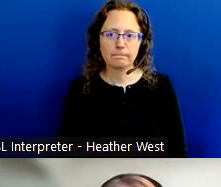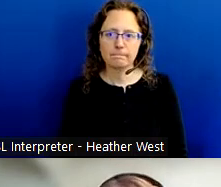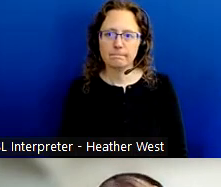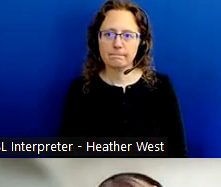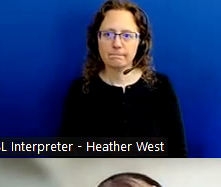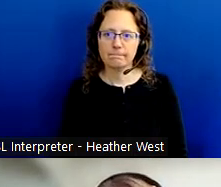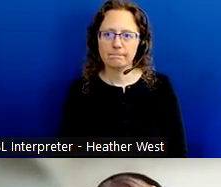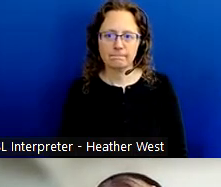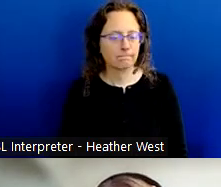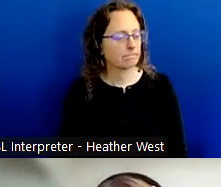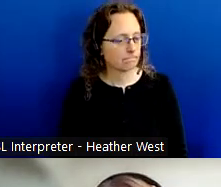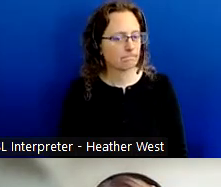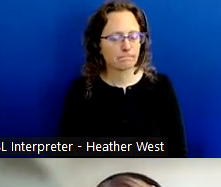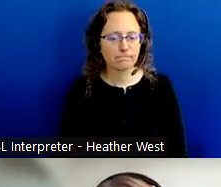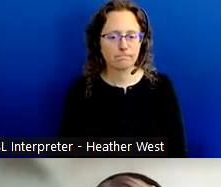Great.